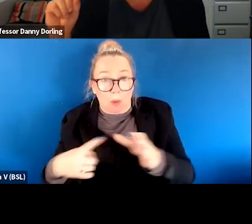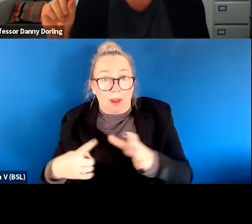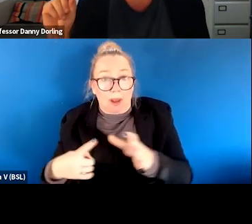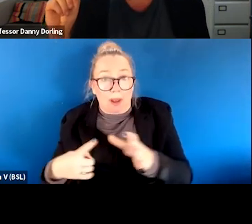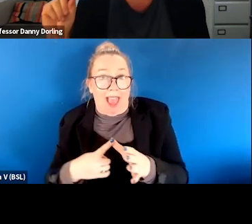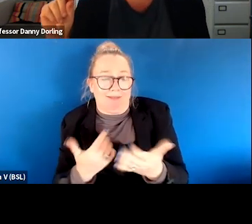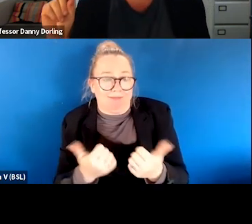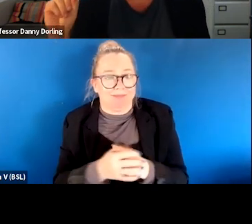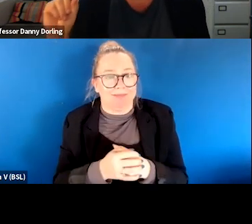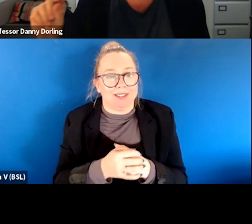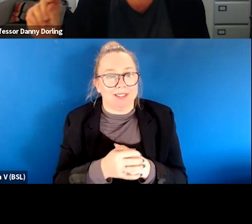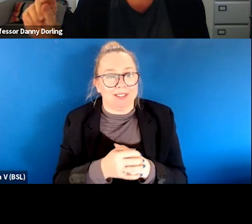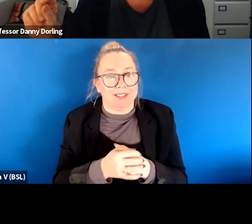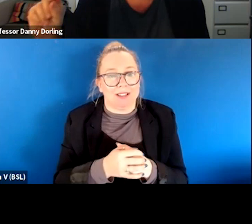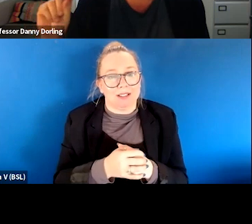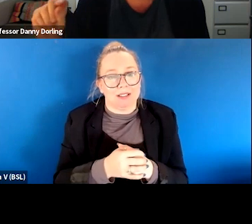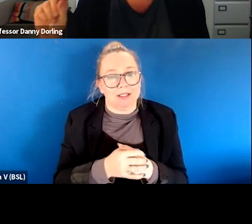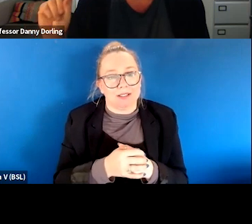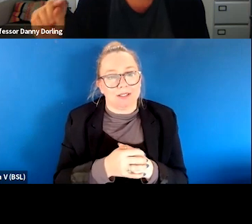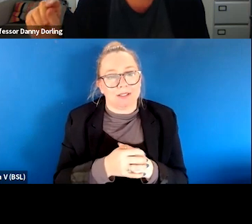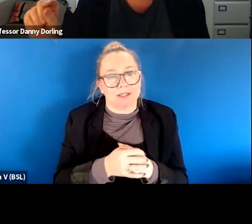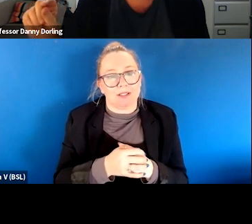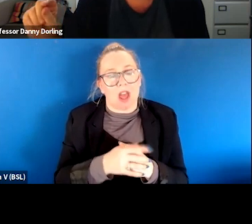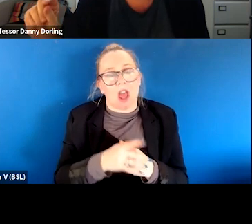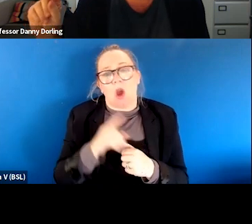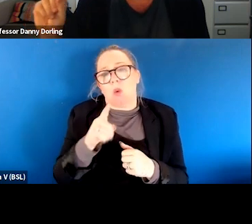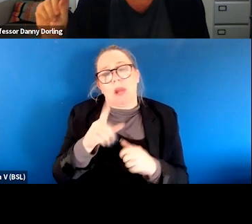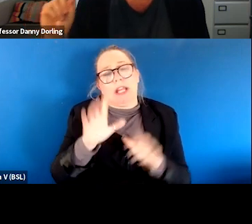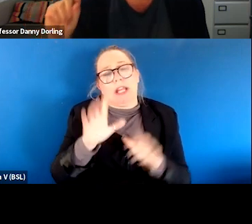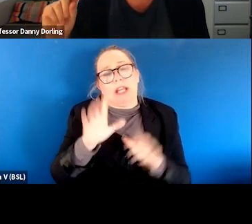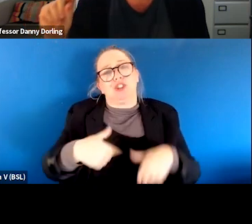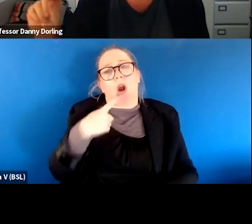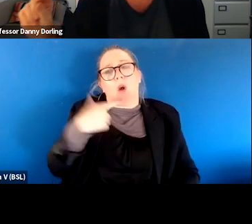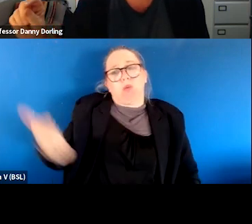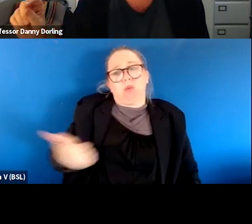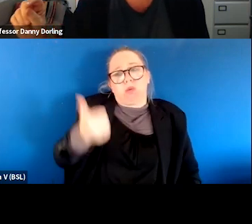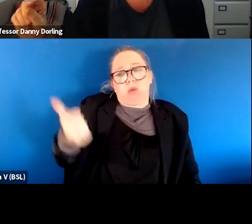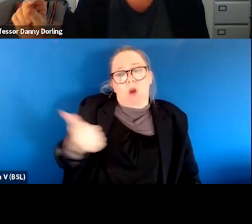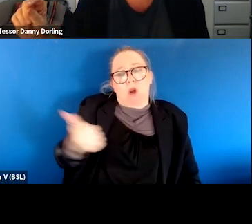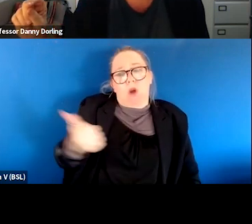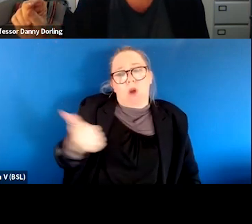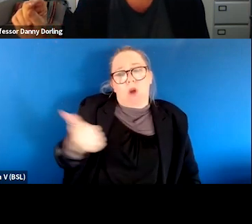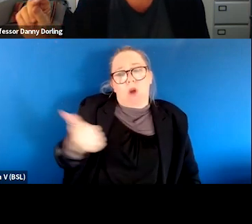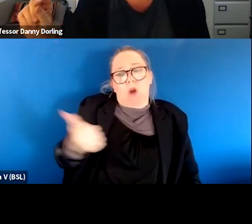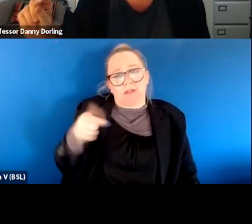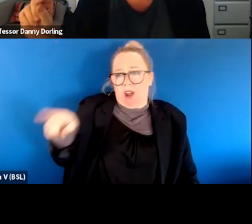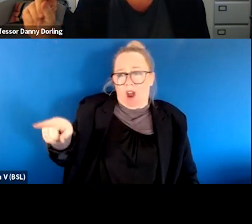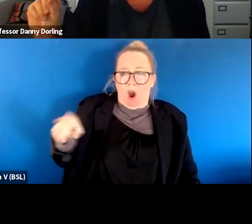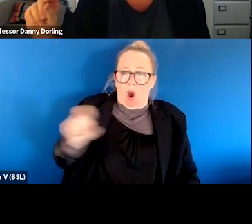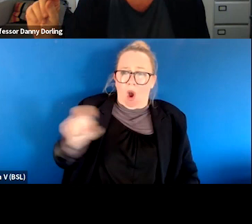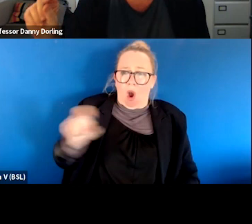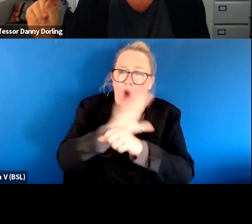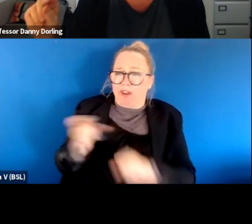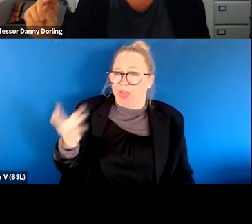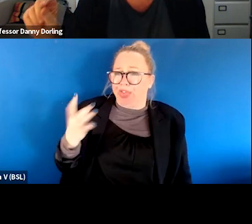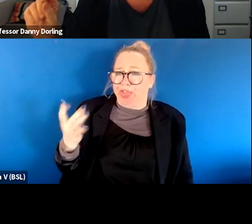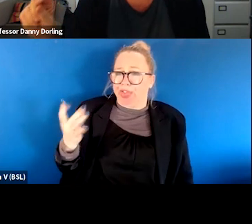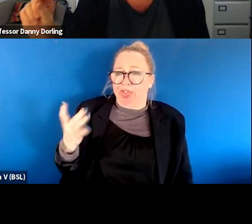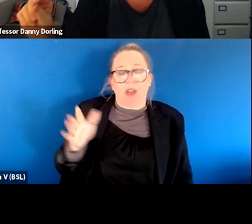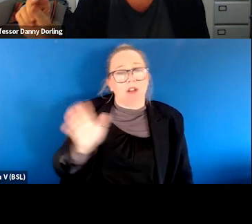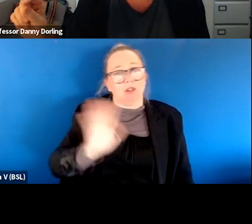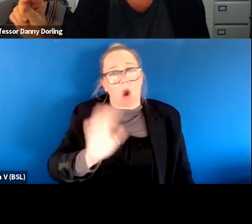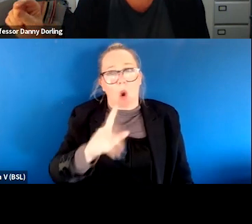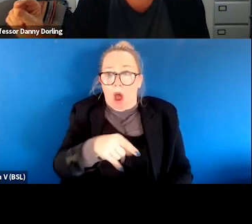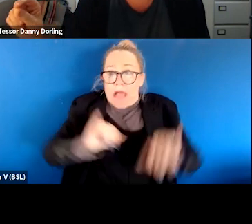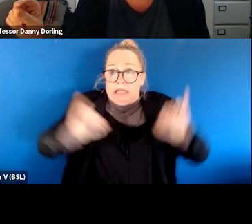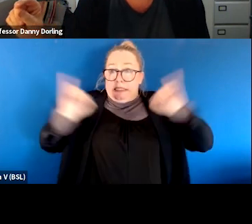should neither, I think, belittle what's happened and is happening or over-exaggerate it. There always was going to be an